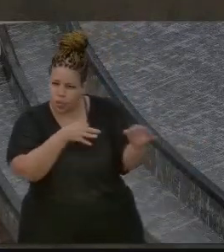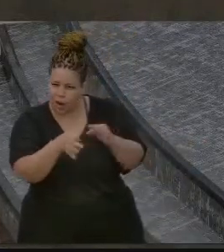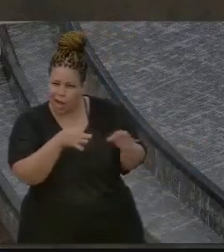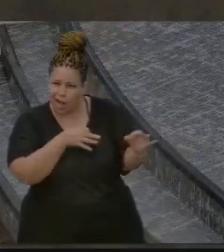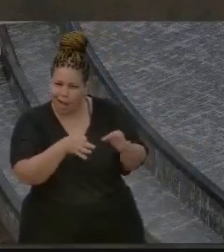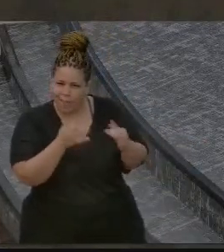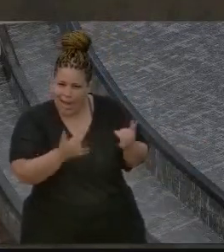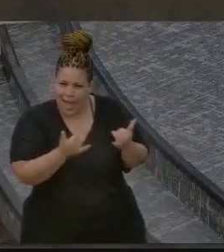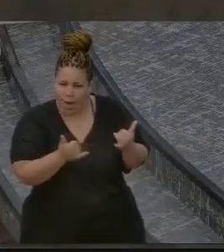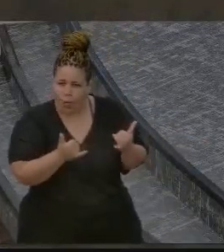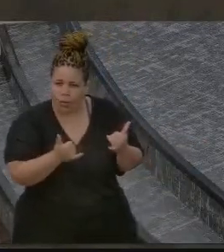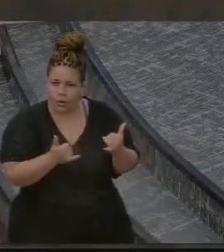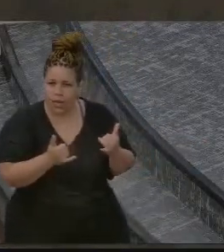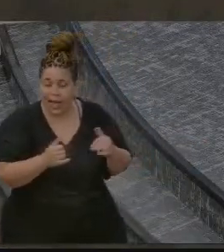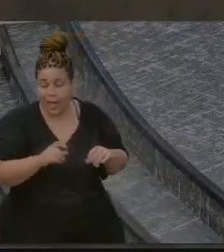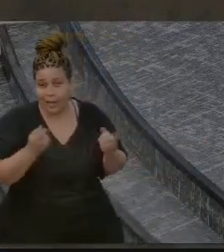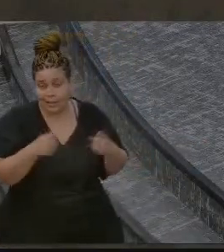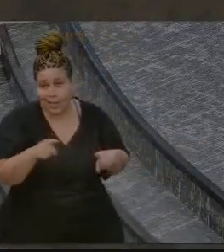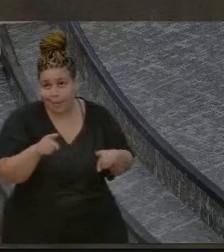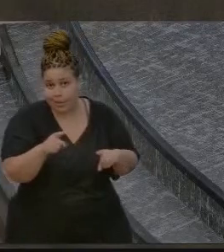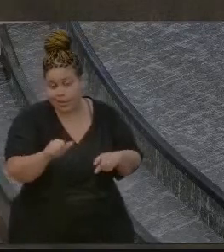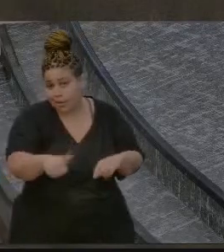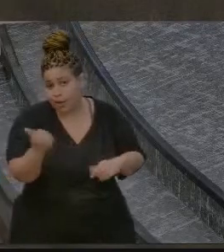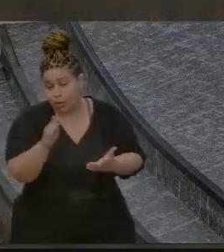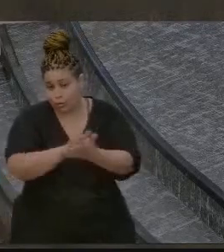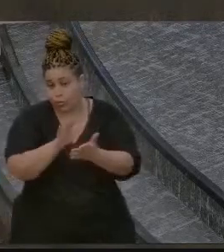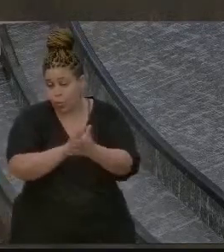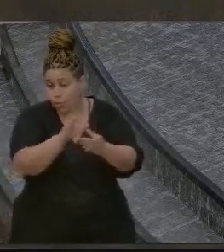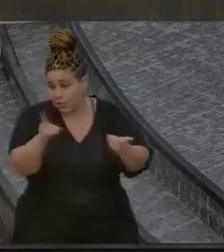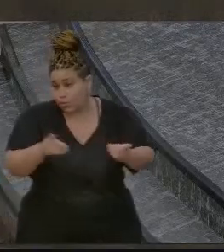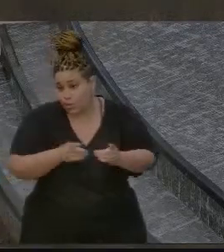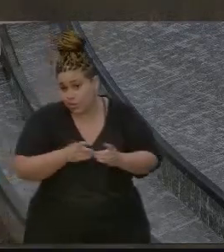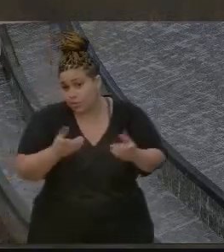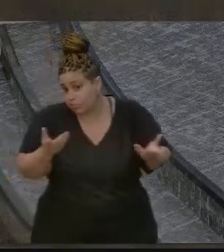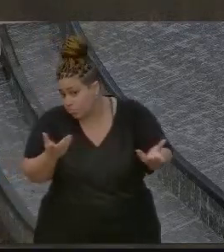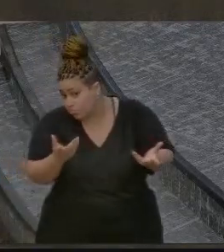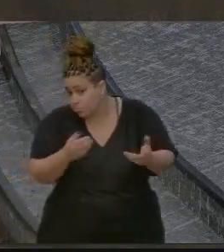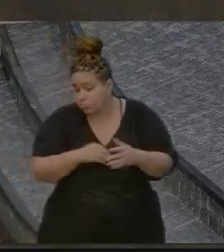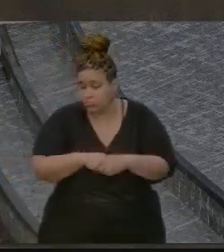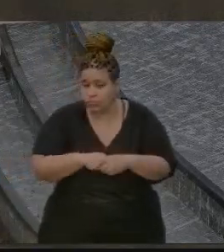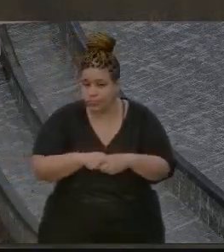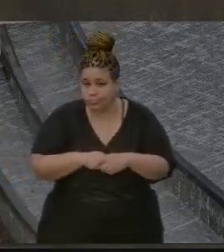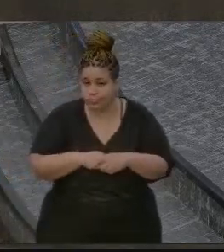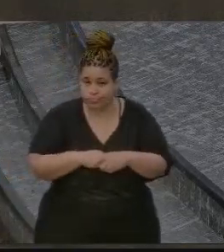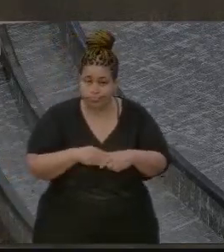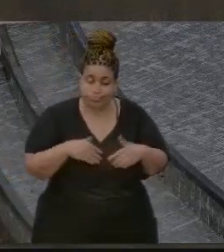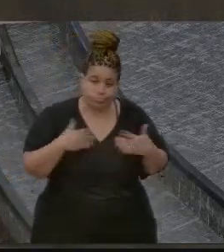in other school districts. So. And also I will say that